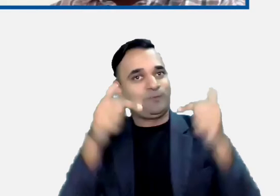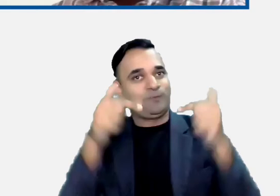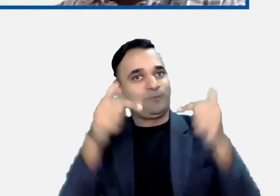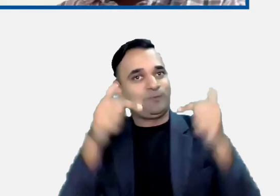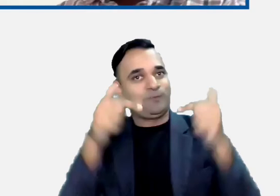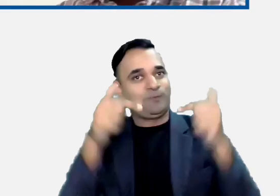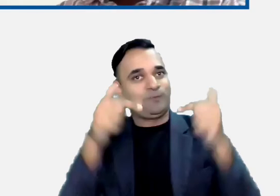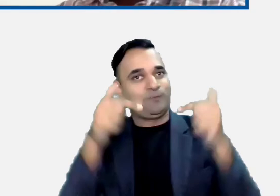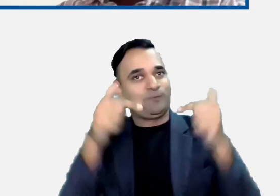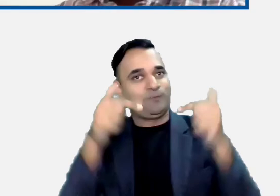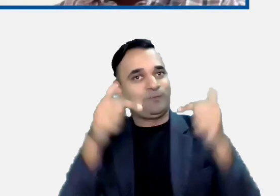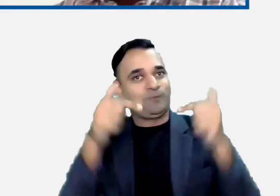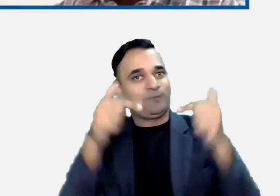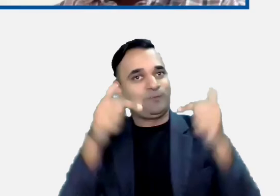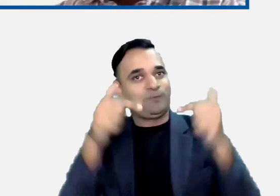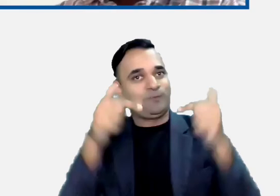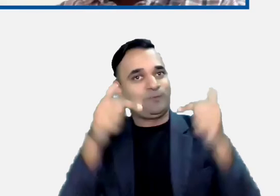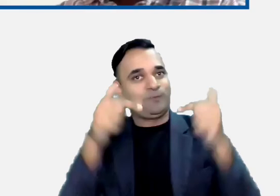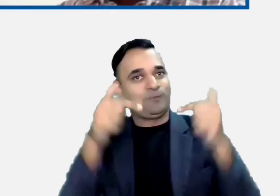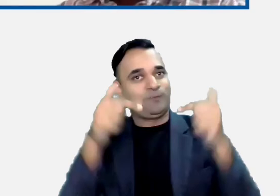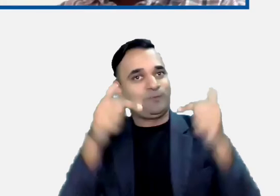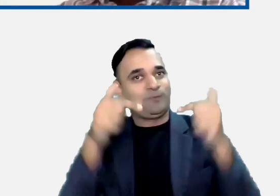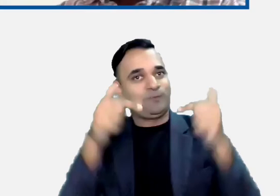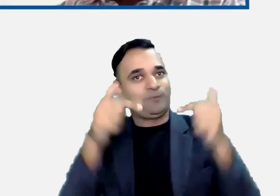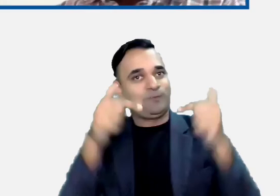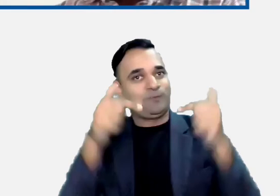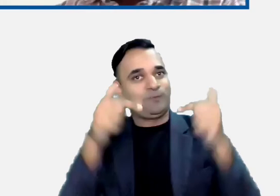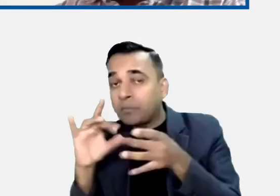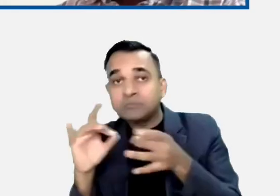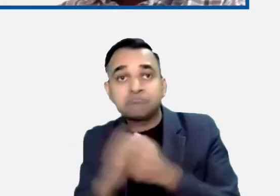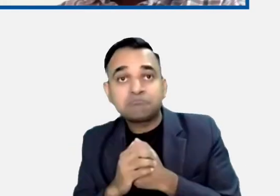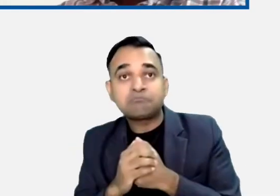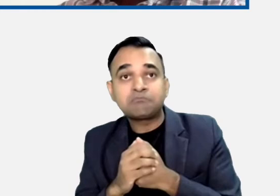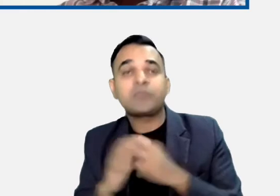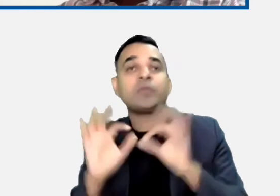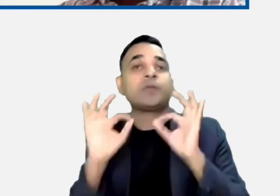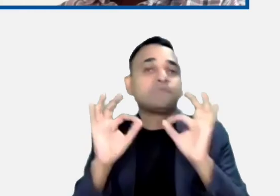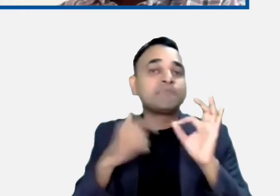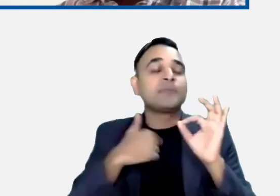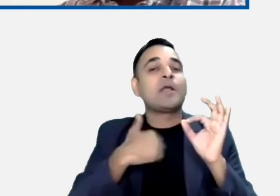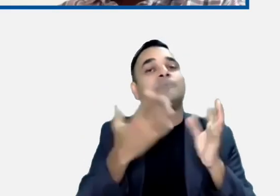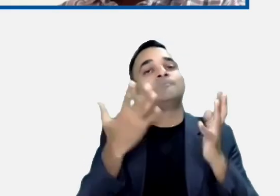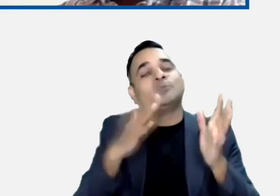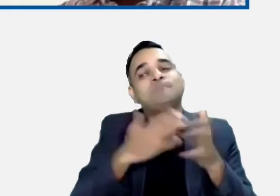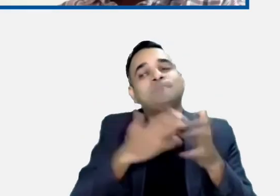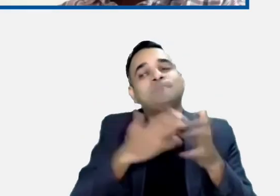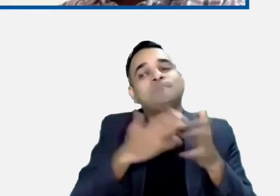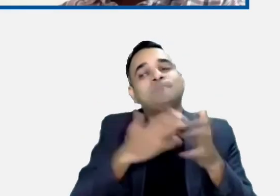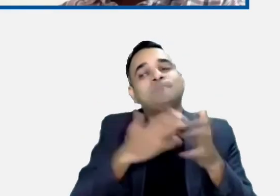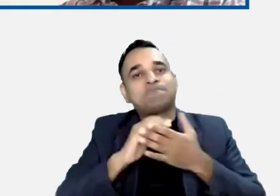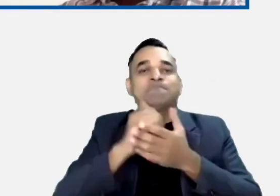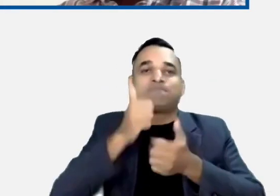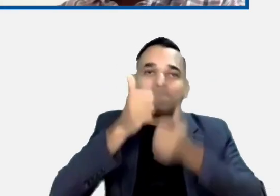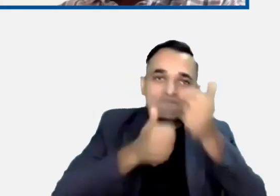to the incredible dedication that was provided by the members of the drafting committee, the RECs, the agencies, and